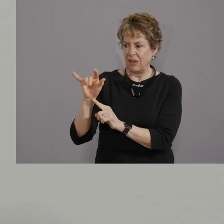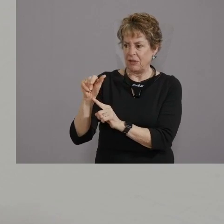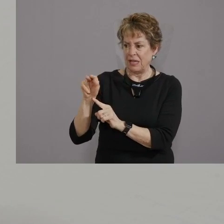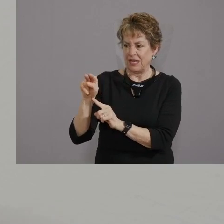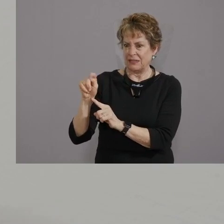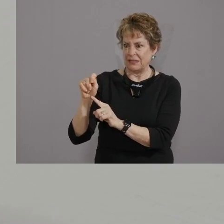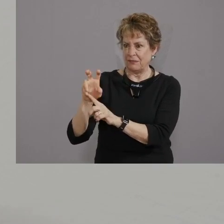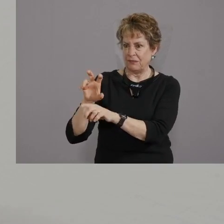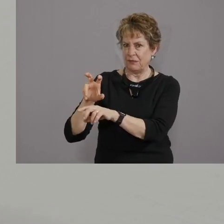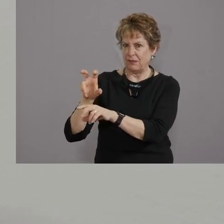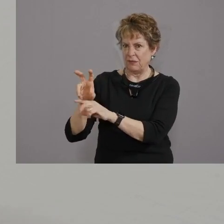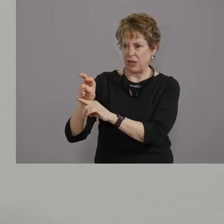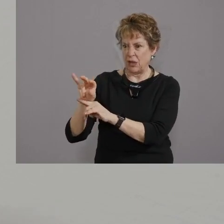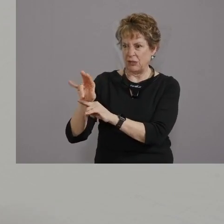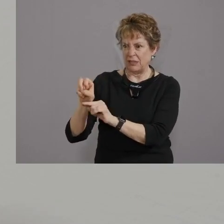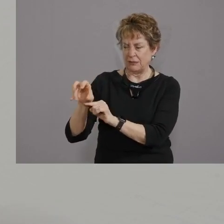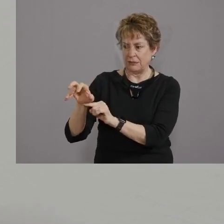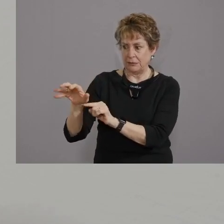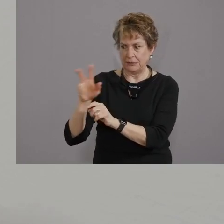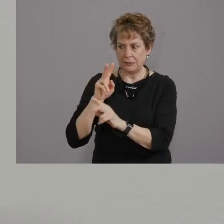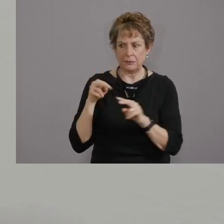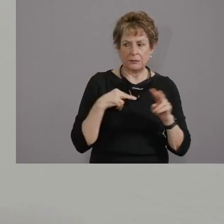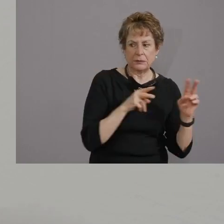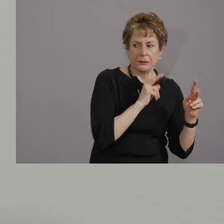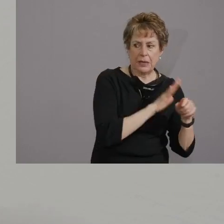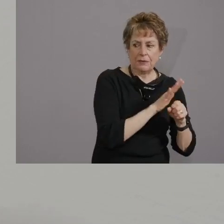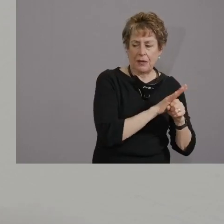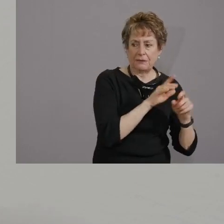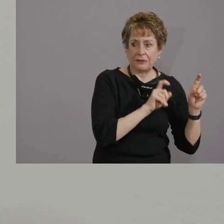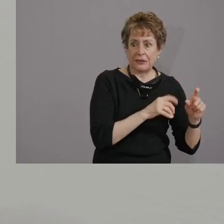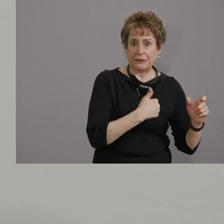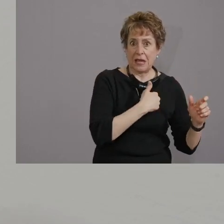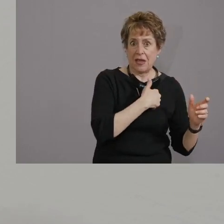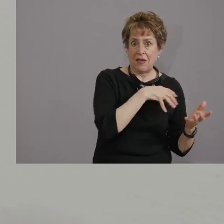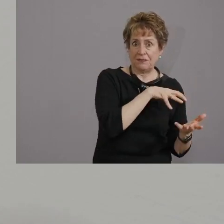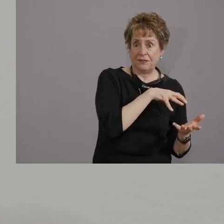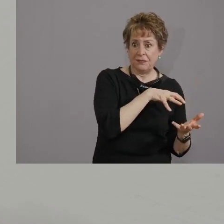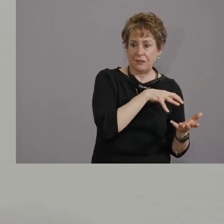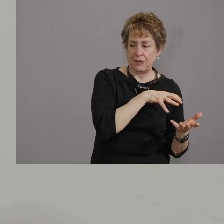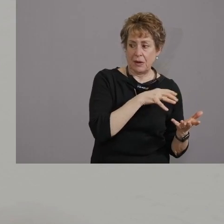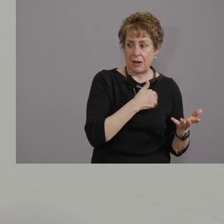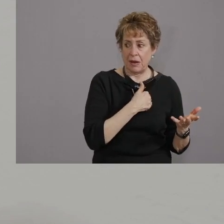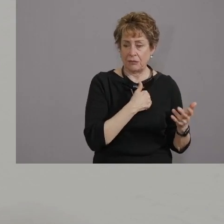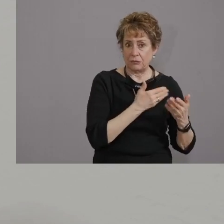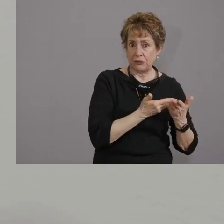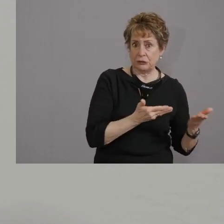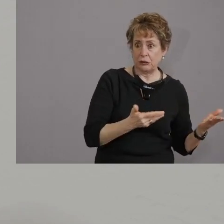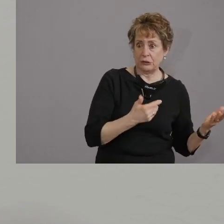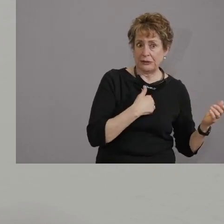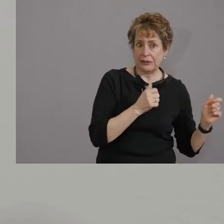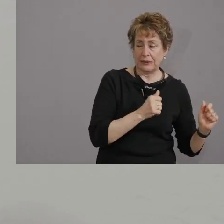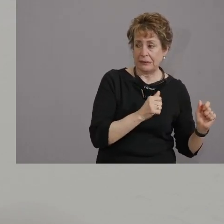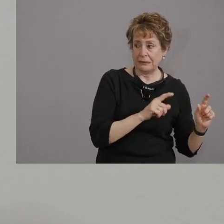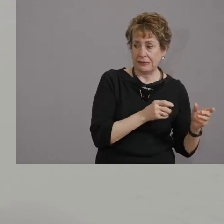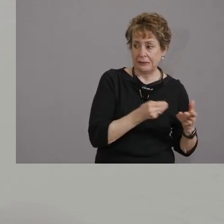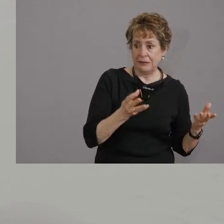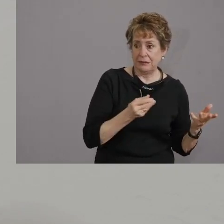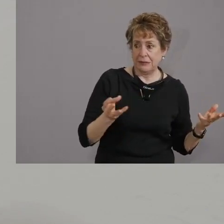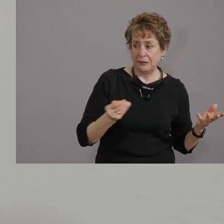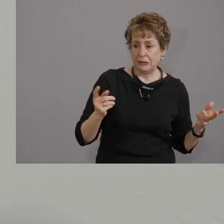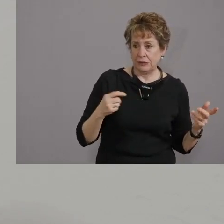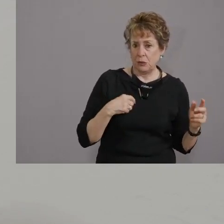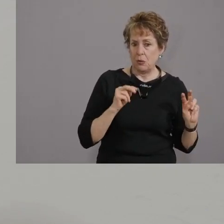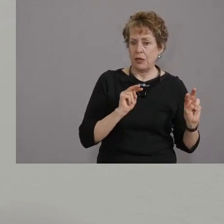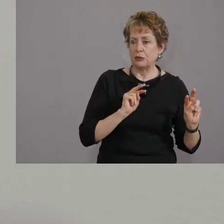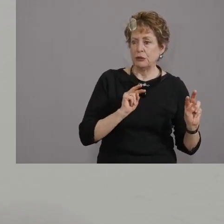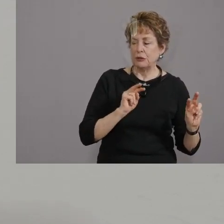testing and resources, and then trying to get as many Arizonans vaccinated. We are watching to see what those variants cause. It